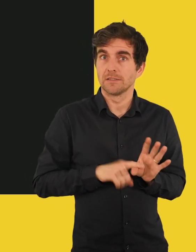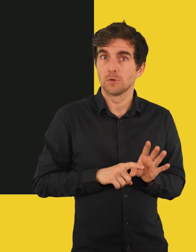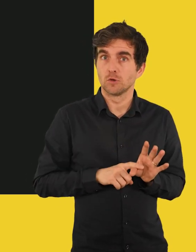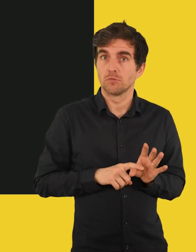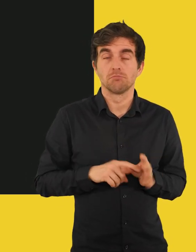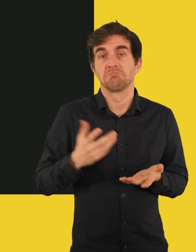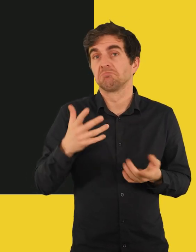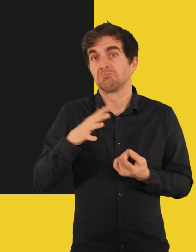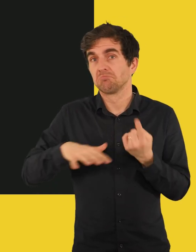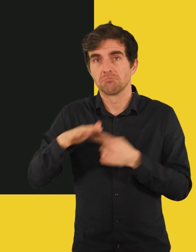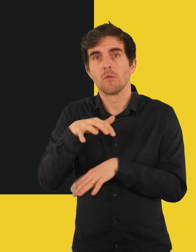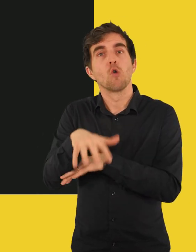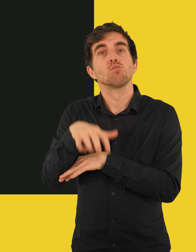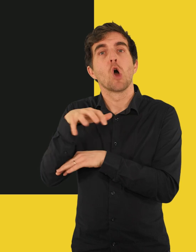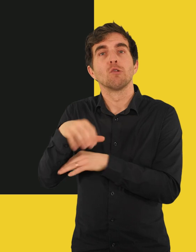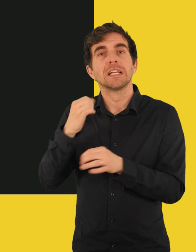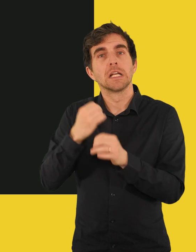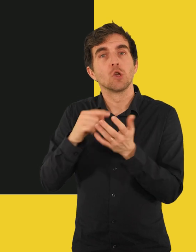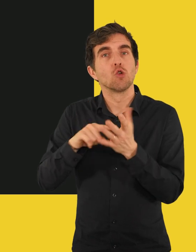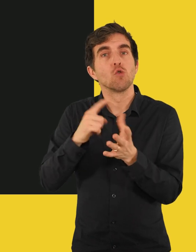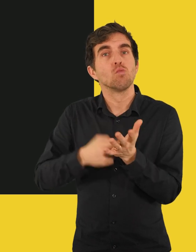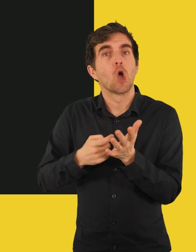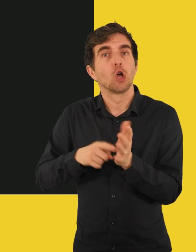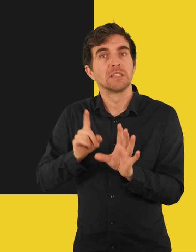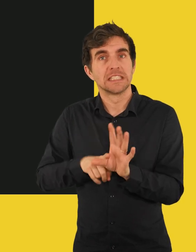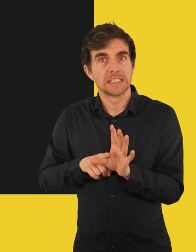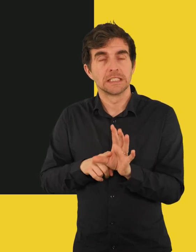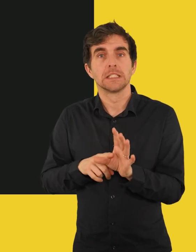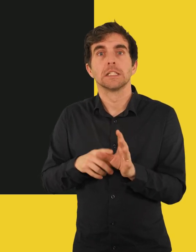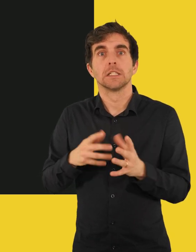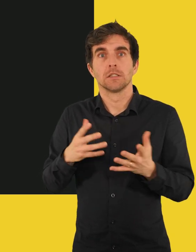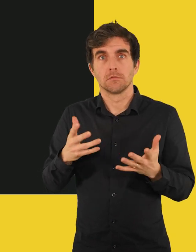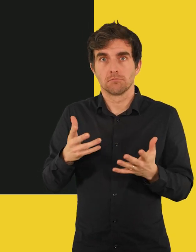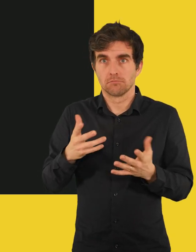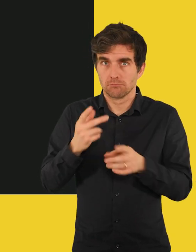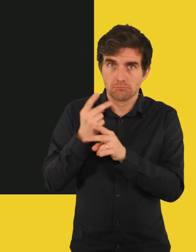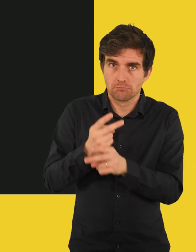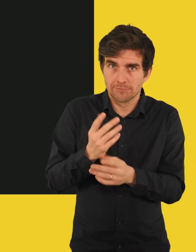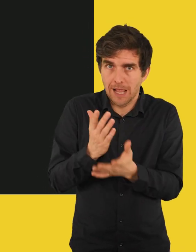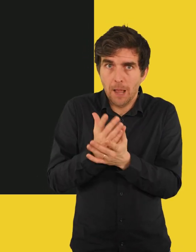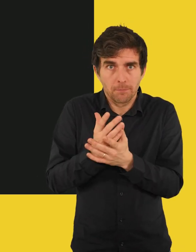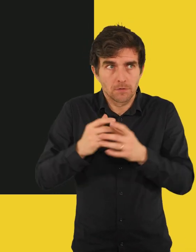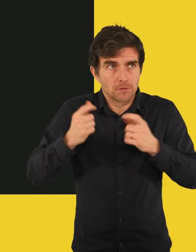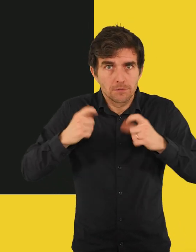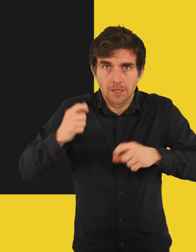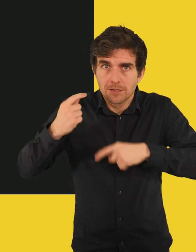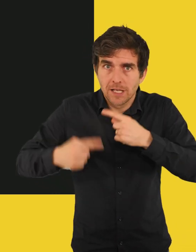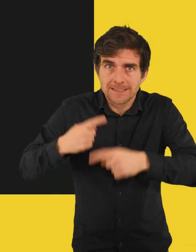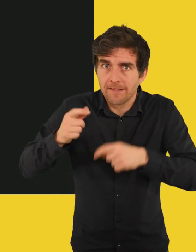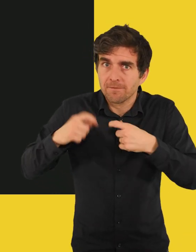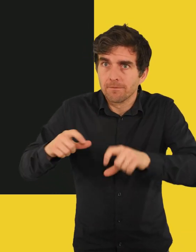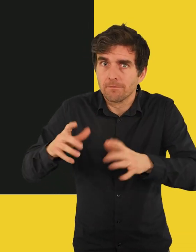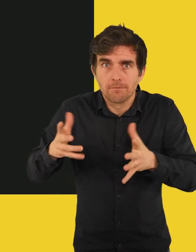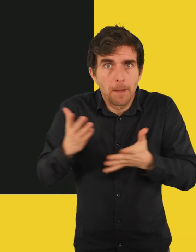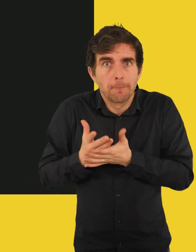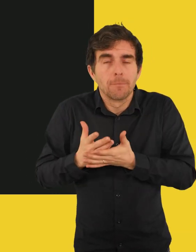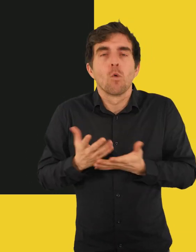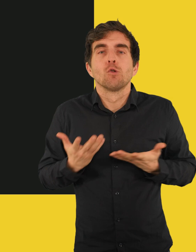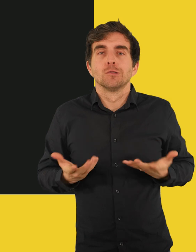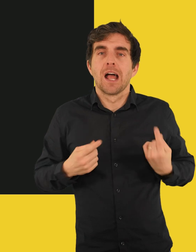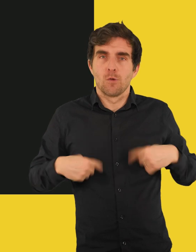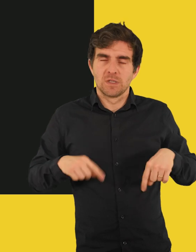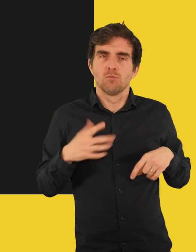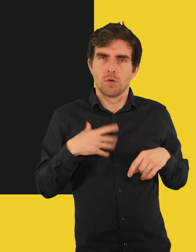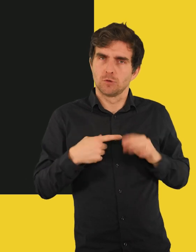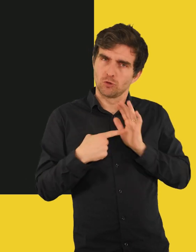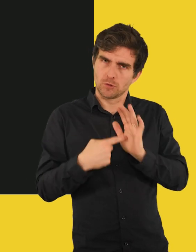the first 30 years, a place that was a quarry, and they've basically regenerated it. And so for us today, it